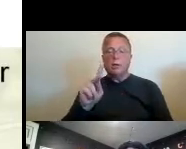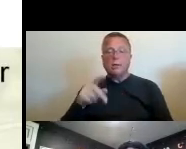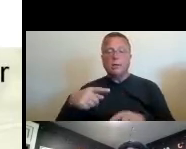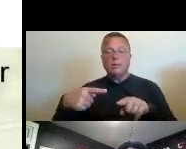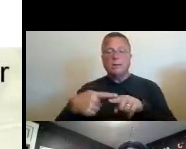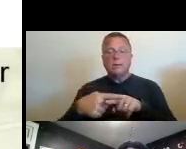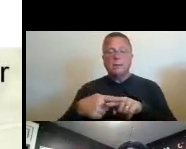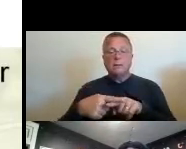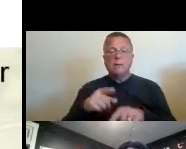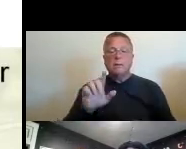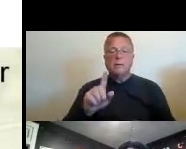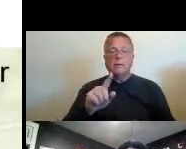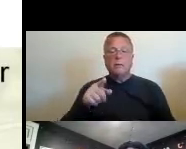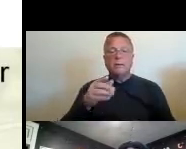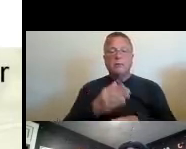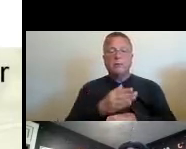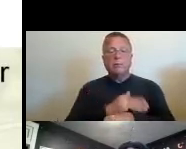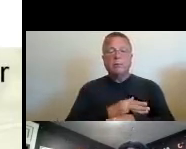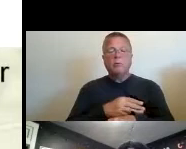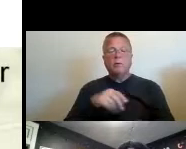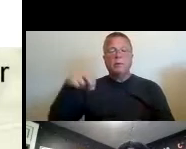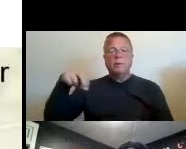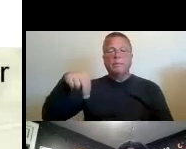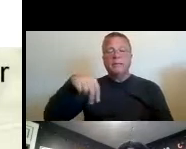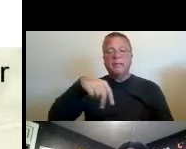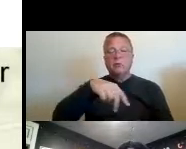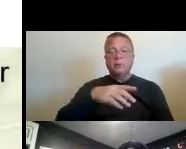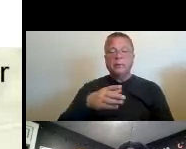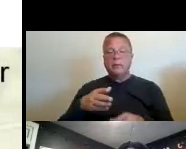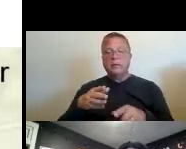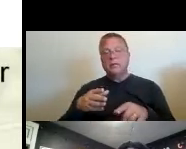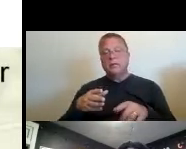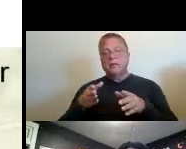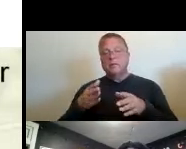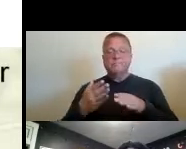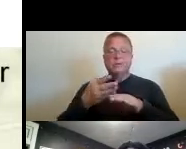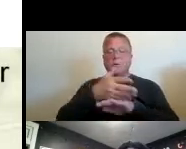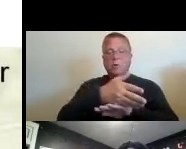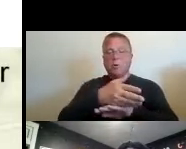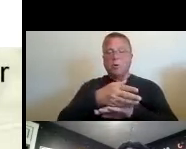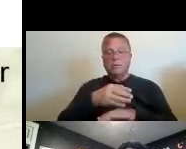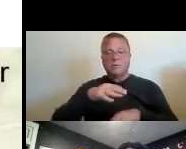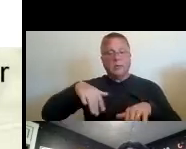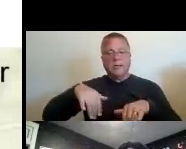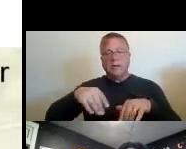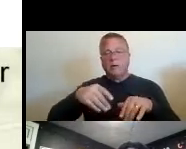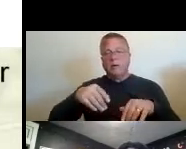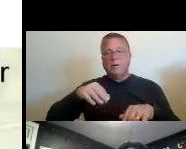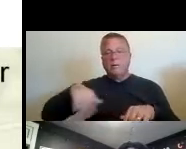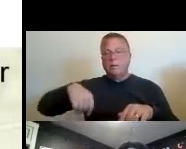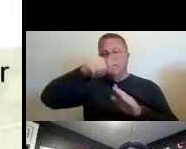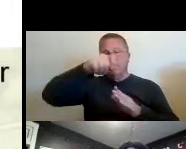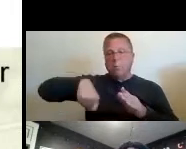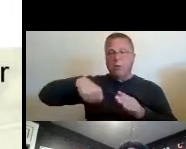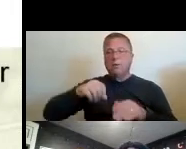really need to improve the pedestrian crossings. Those are both currently unmarked crosswalks. And so we can take this moment